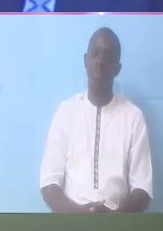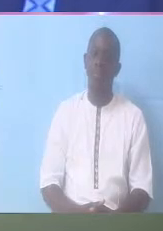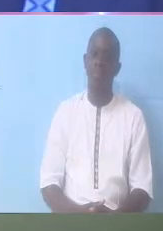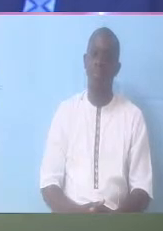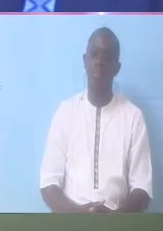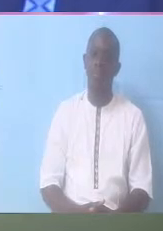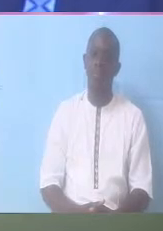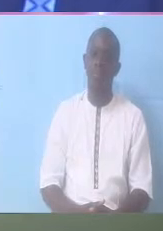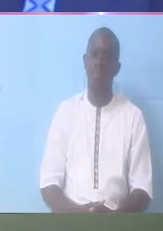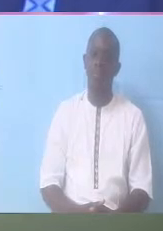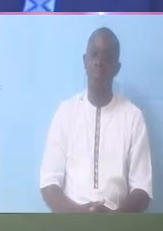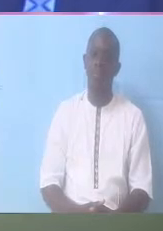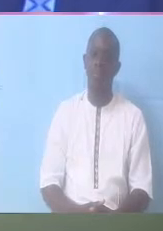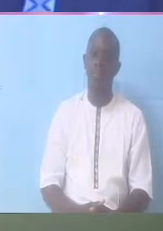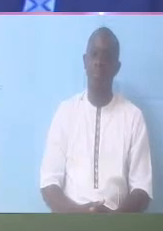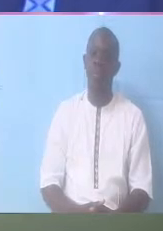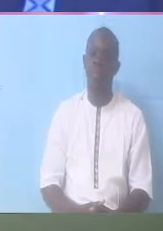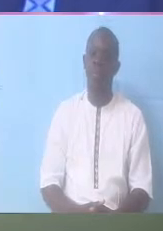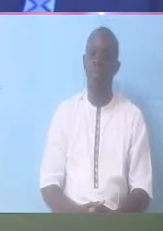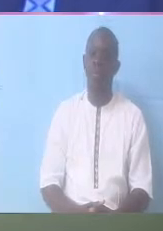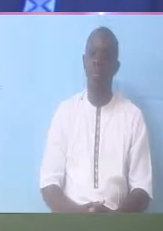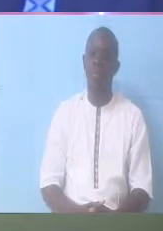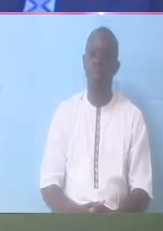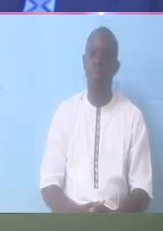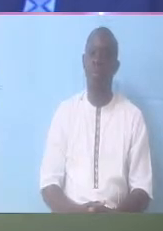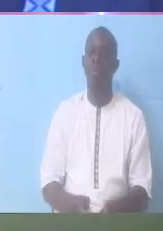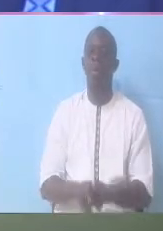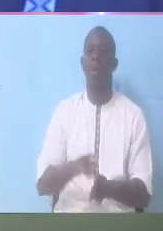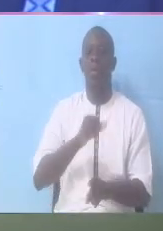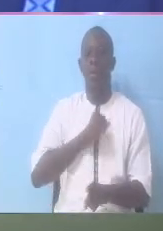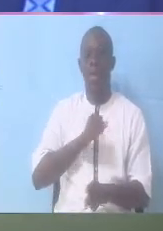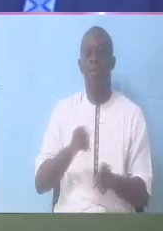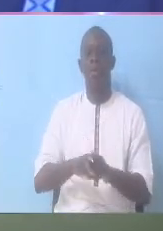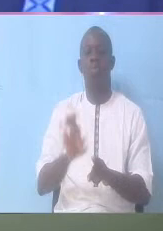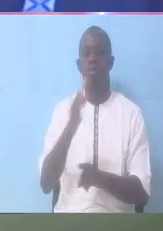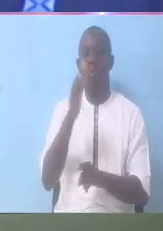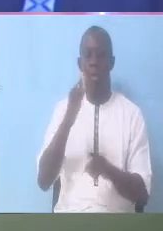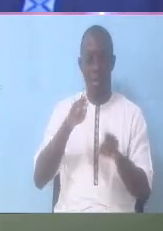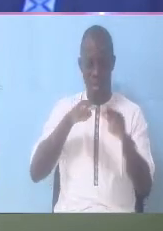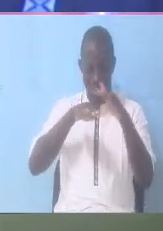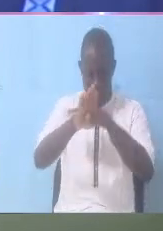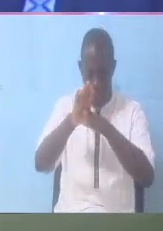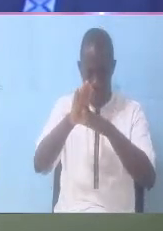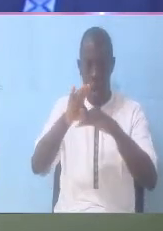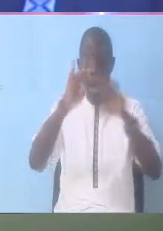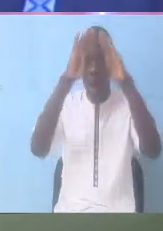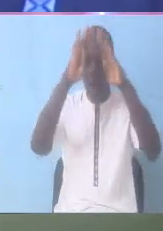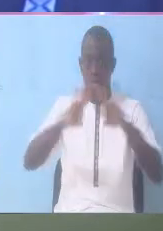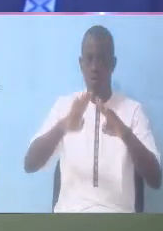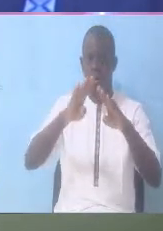Yes, so and he went inside, right inside the bedroom, inside Jammeh's sitting room.